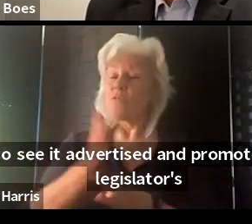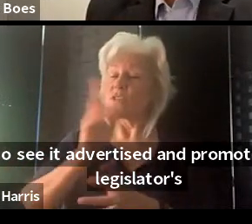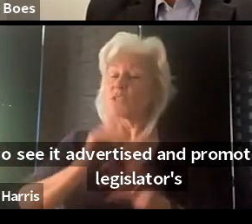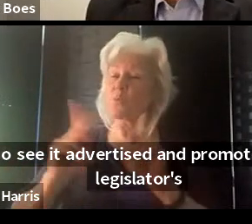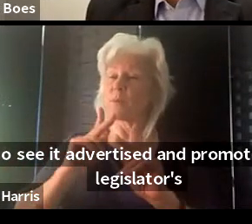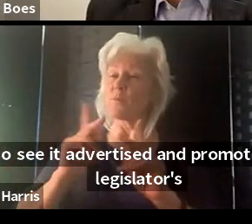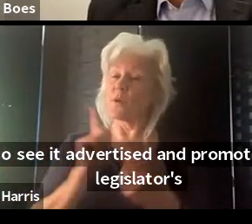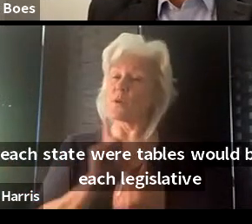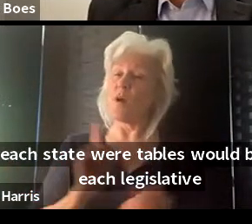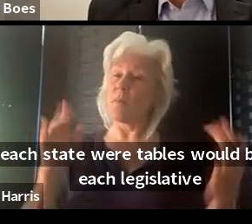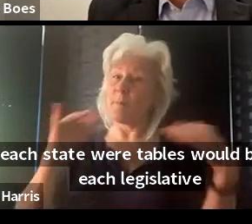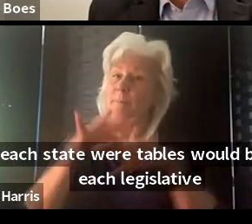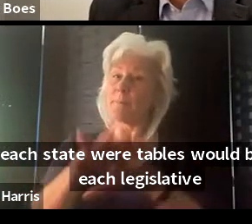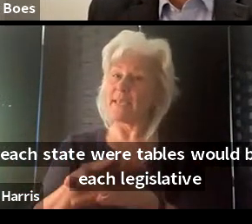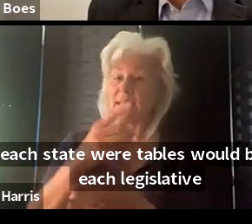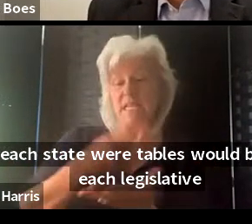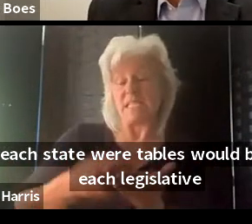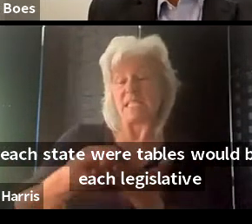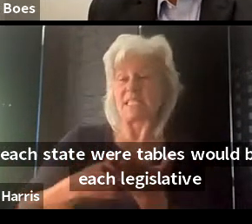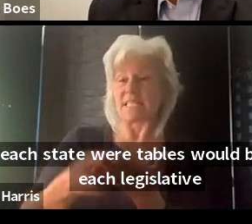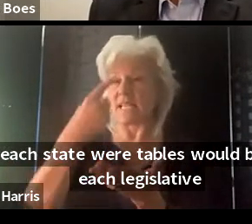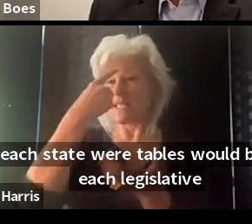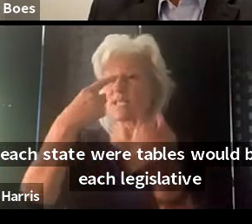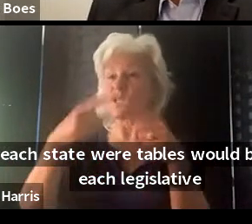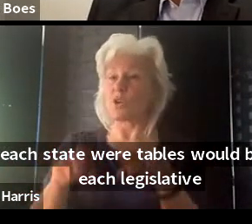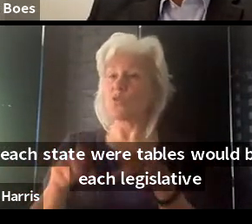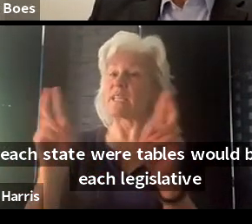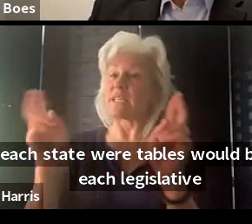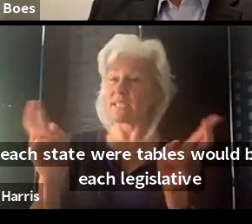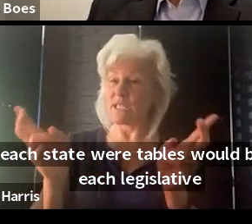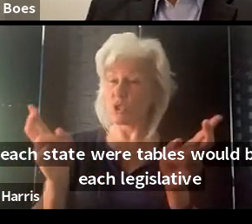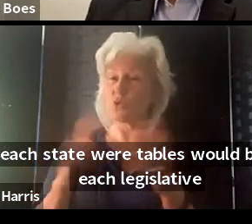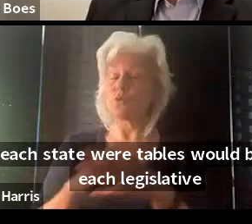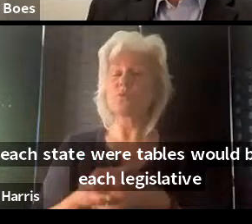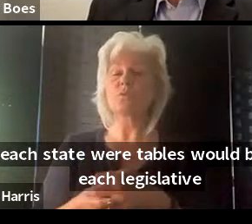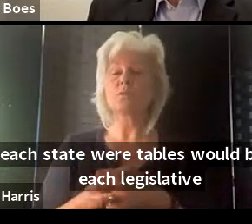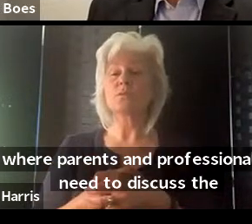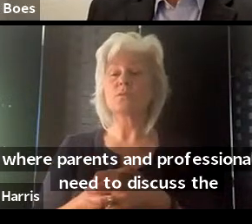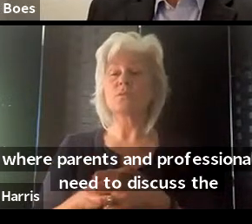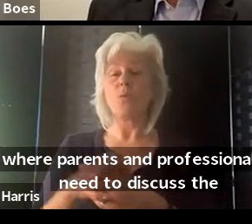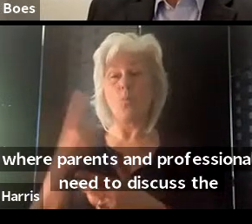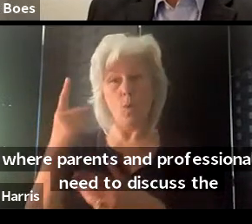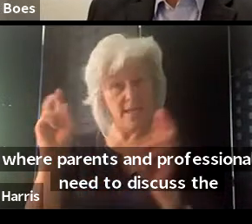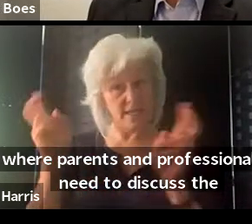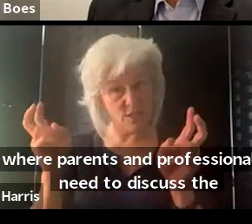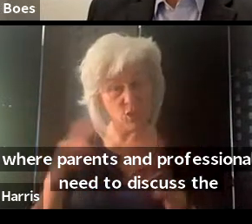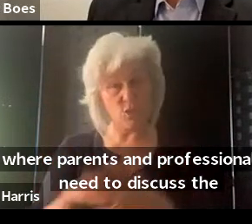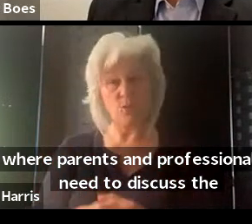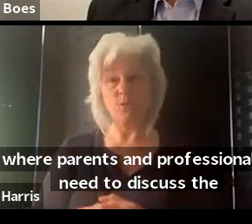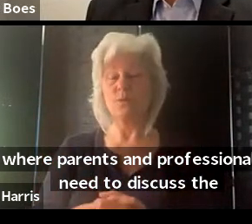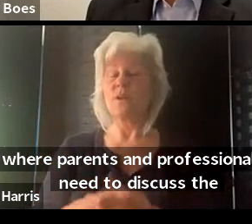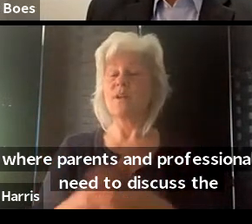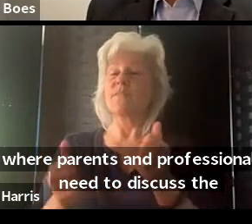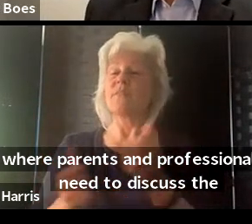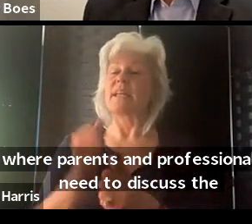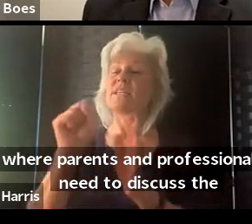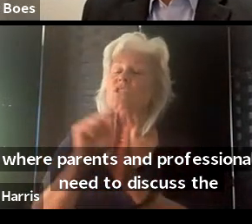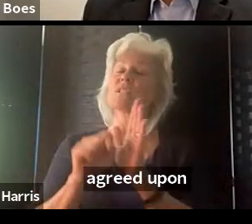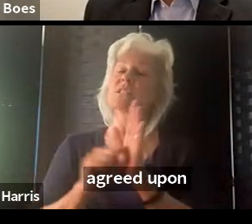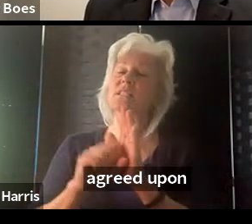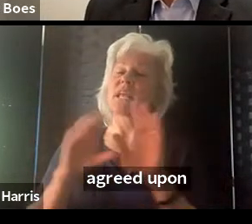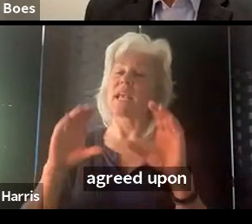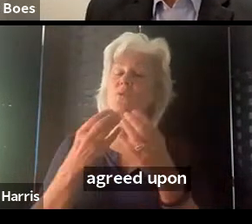the agreed upon, the single issue, by the way, that each state group had decided as that